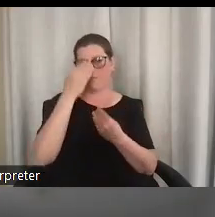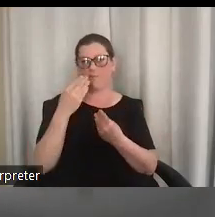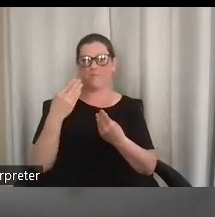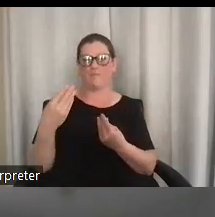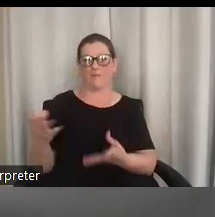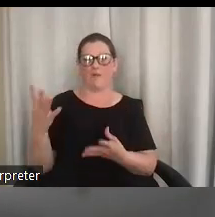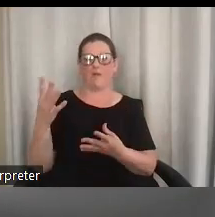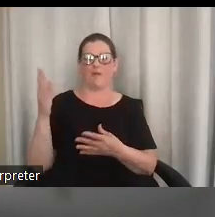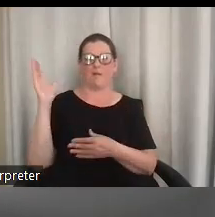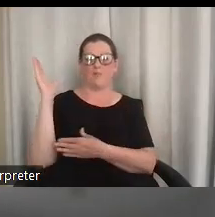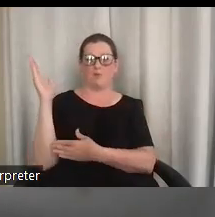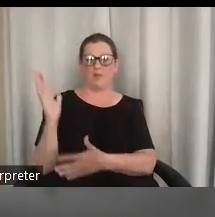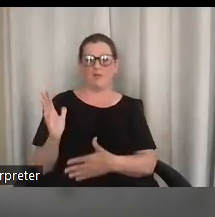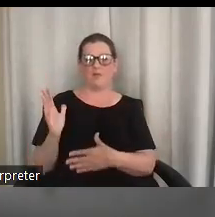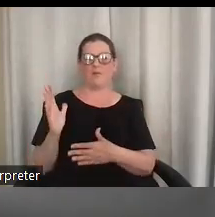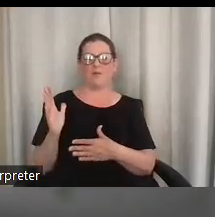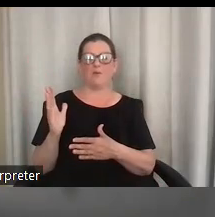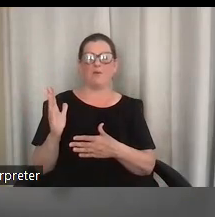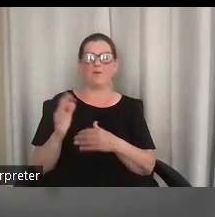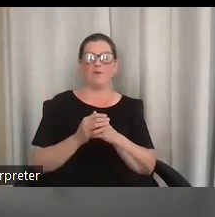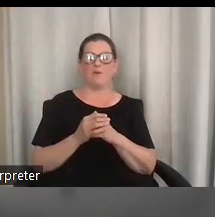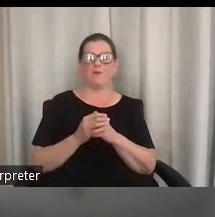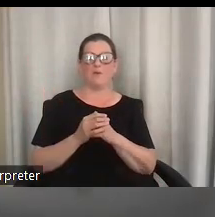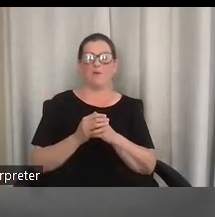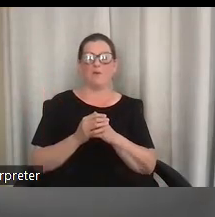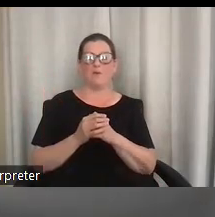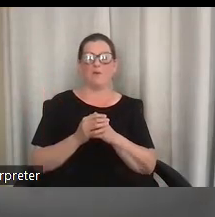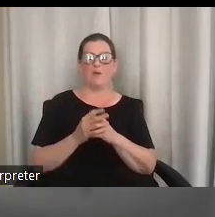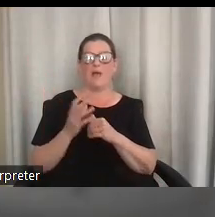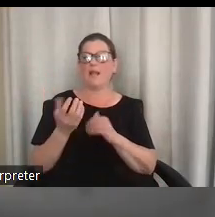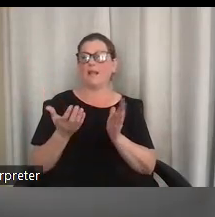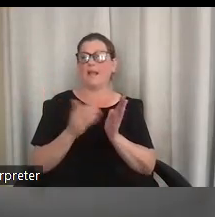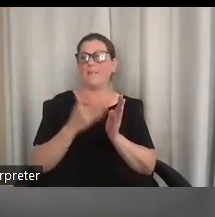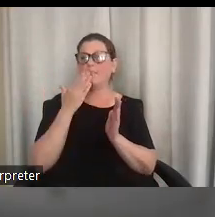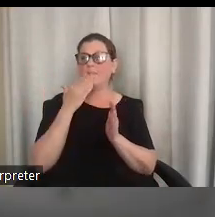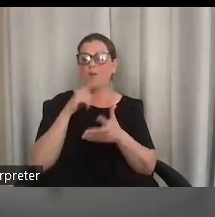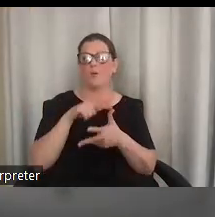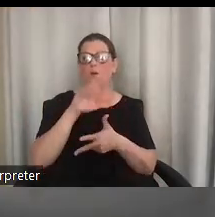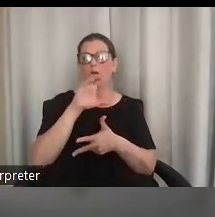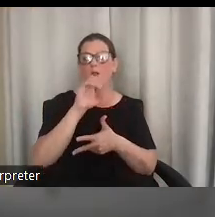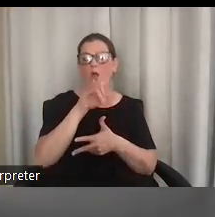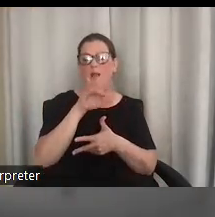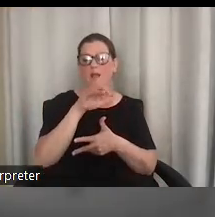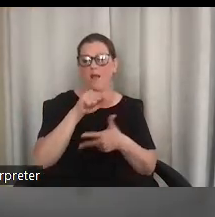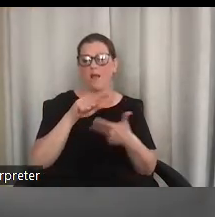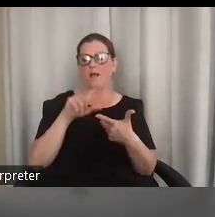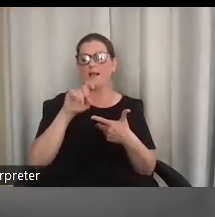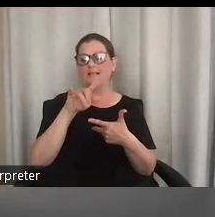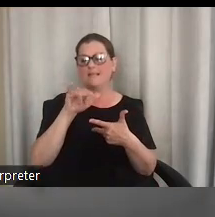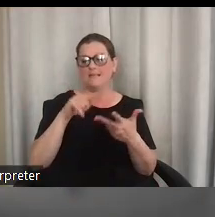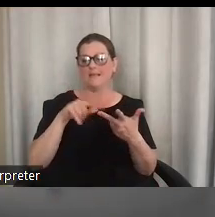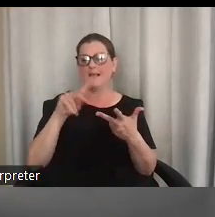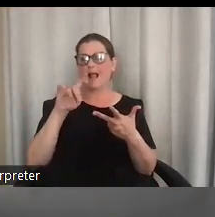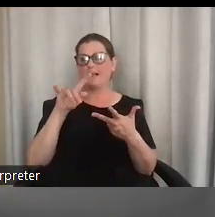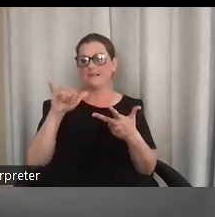the presenters. And then thank you again, Claudia, Lindsay, and Kelsey, for joining us today and